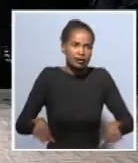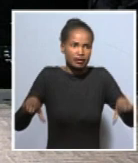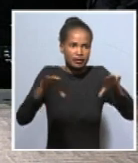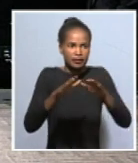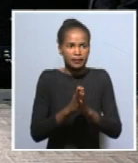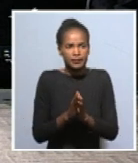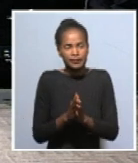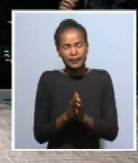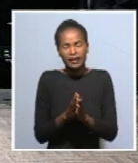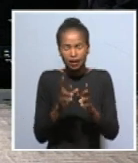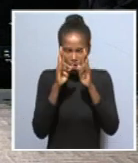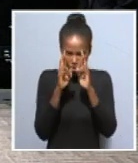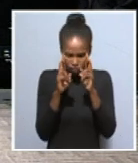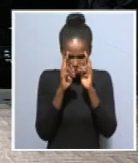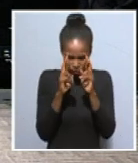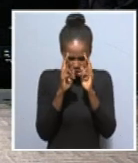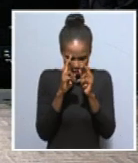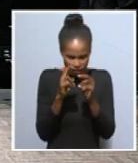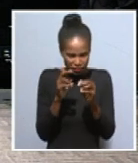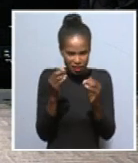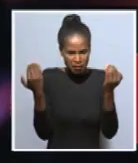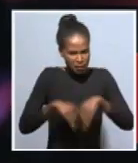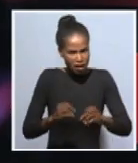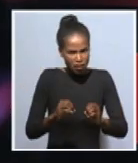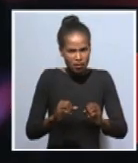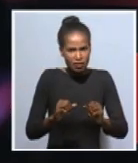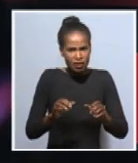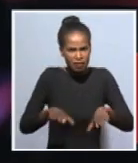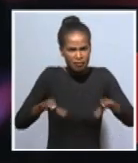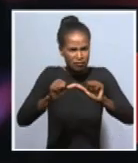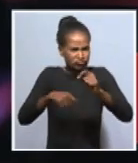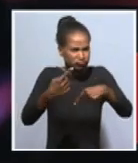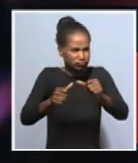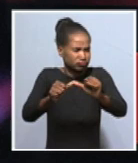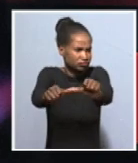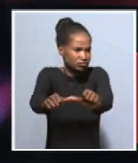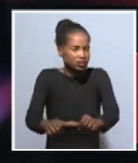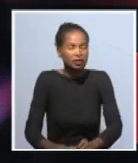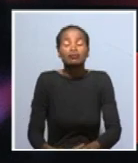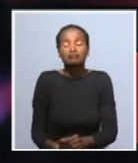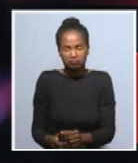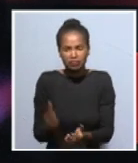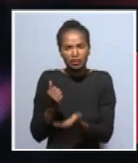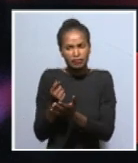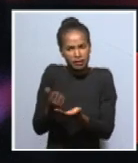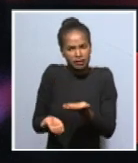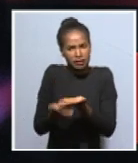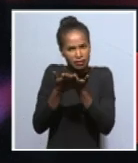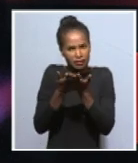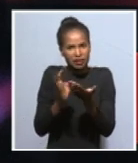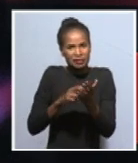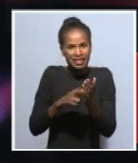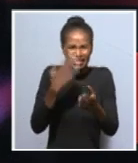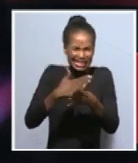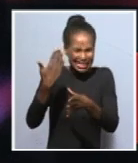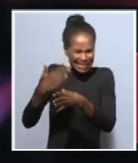the sustainability of the sector? Yeah, it will aid the sustainability of the sector because, one, if you are able to increase your